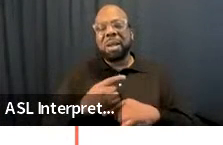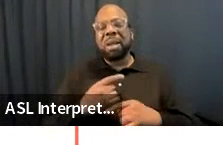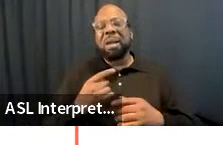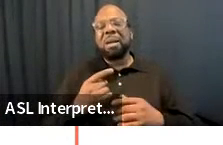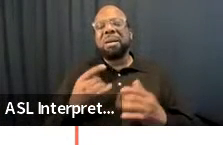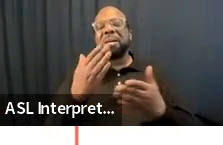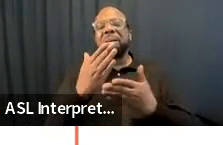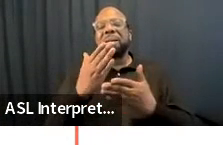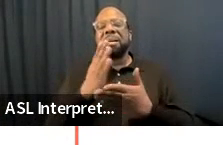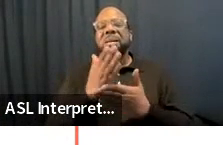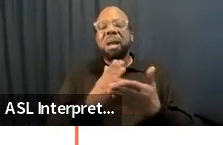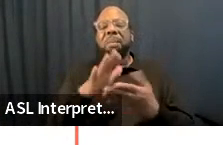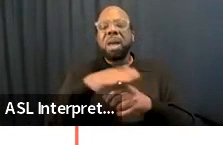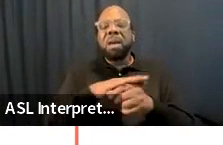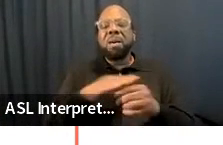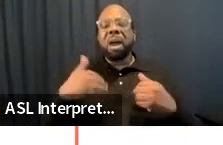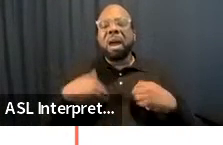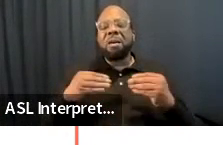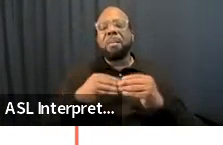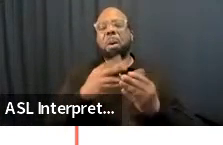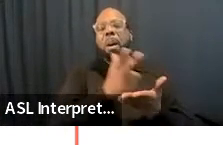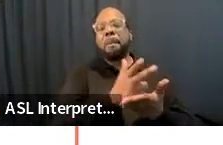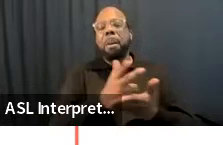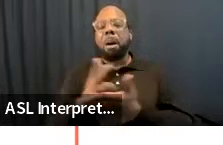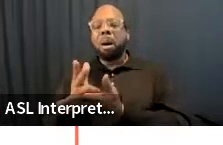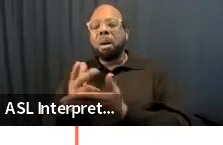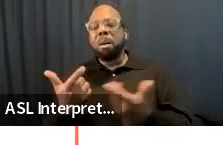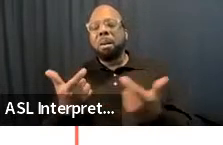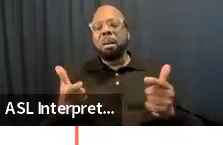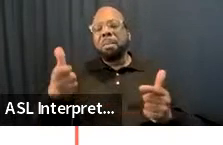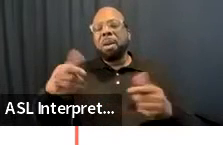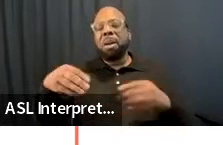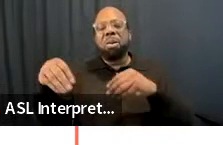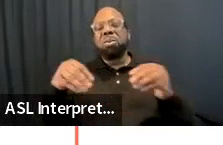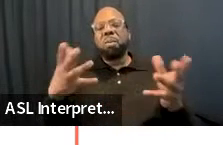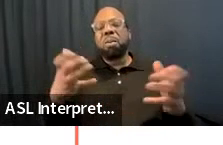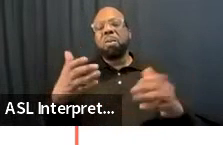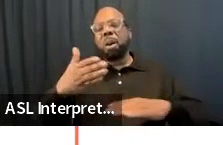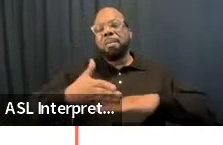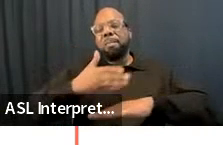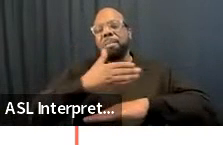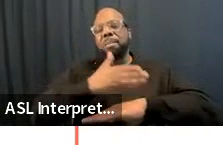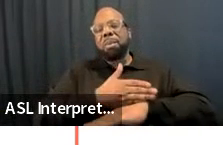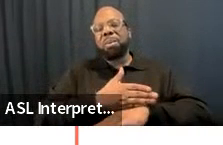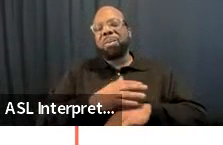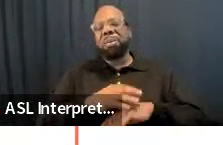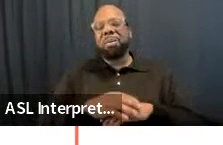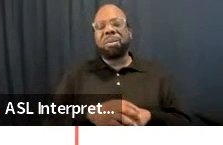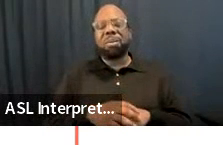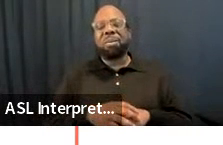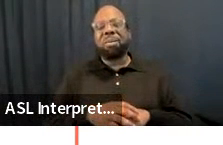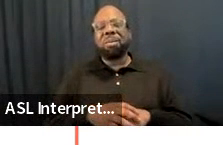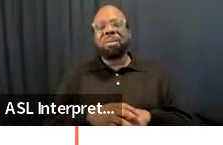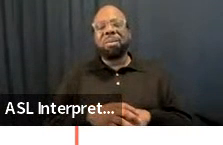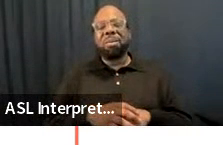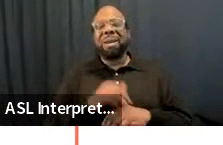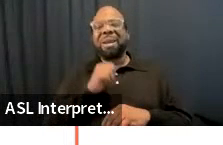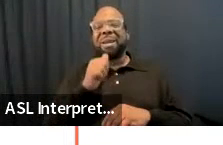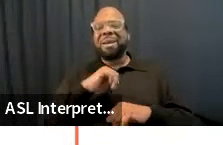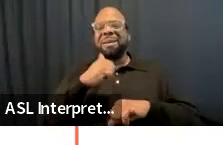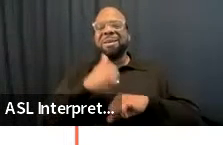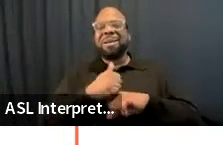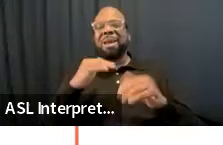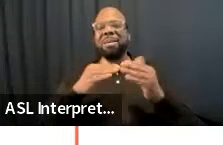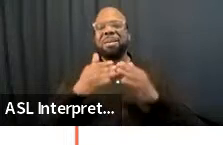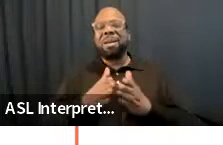parking, larger stores, a different character. And we're looking to improve that, but not put in place citywide rules that may not